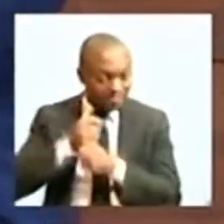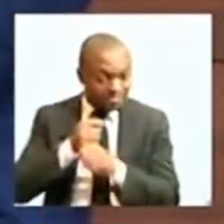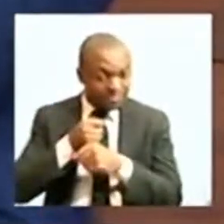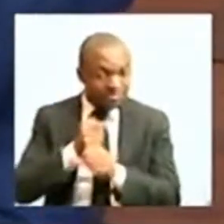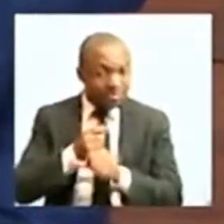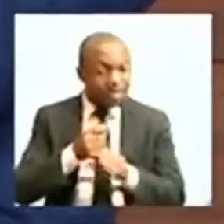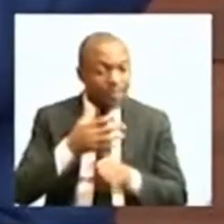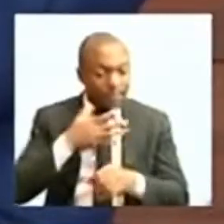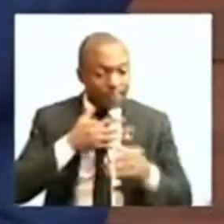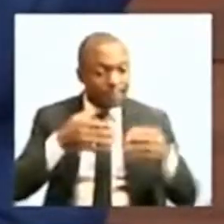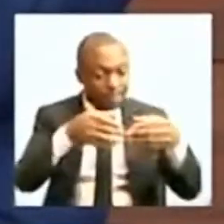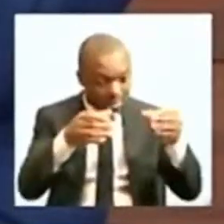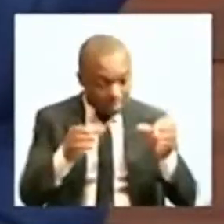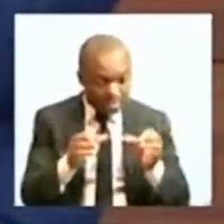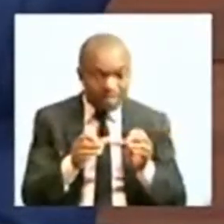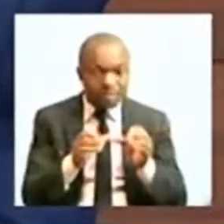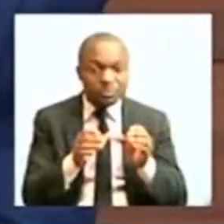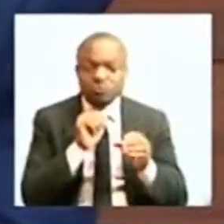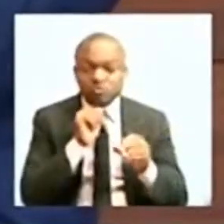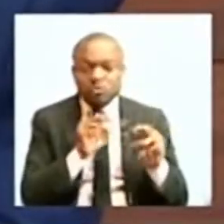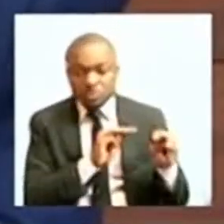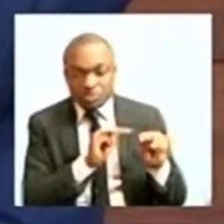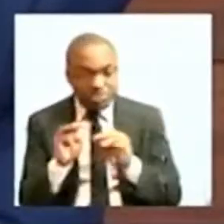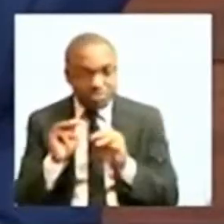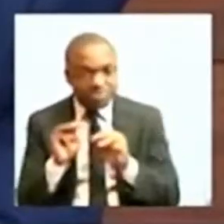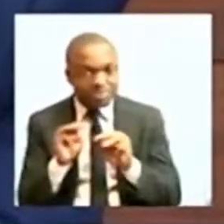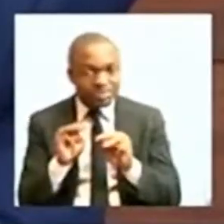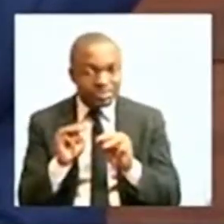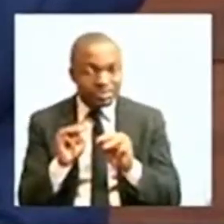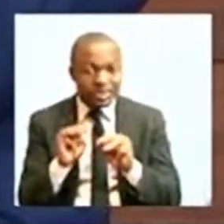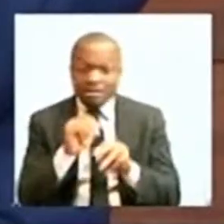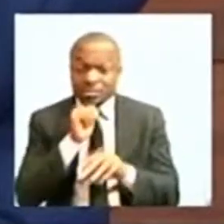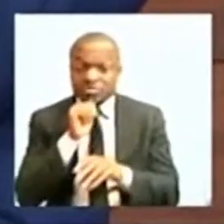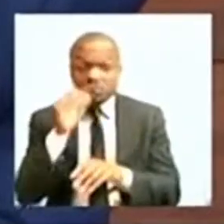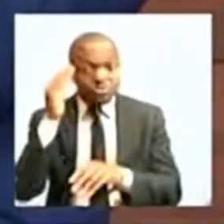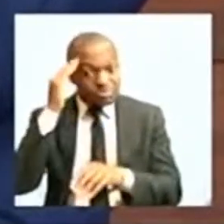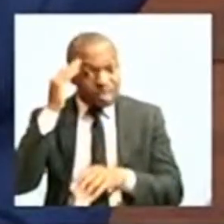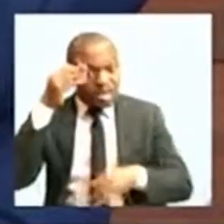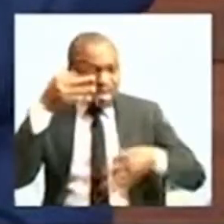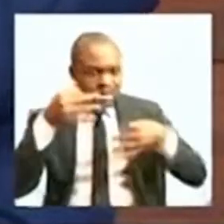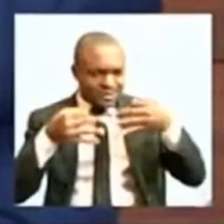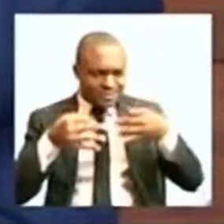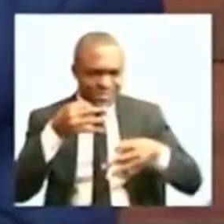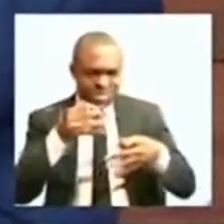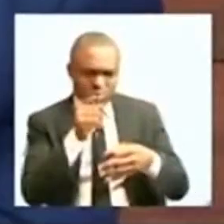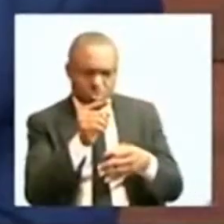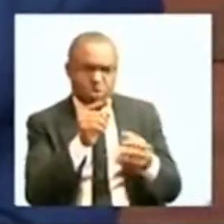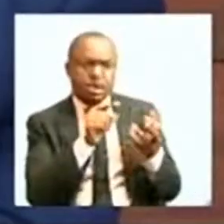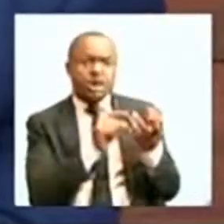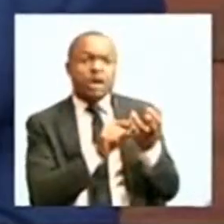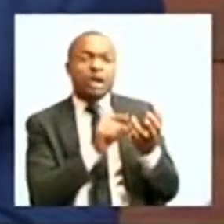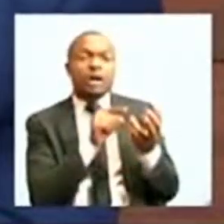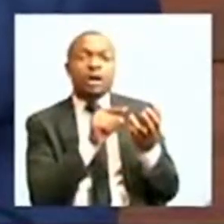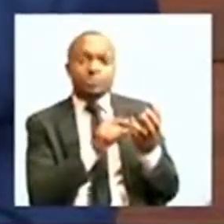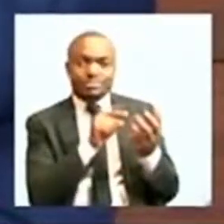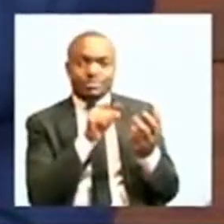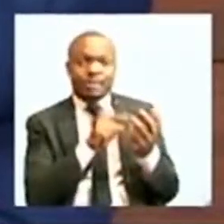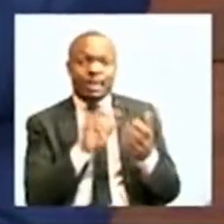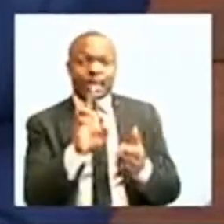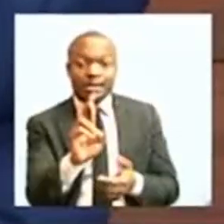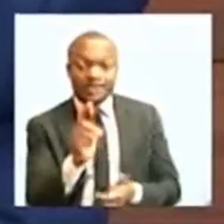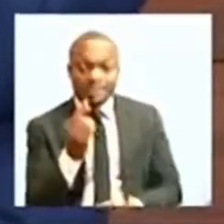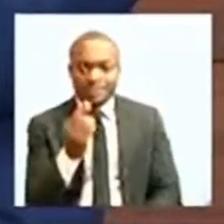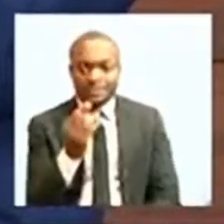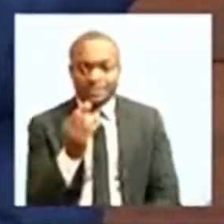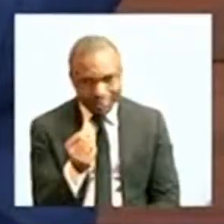not to move, giving it as an example. Because what is happening, I don't know whether you also count retention